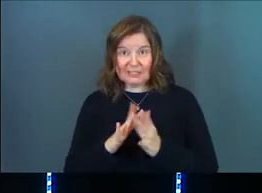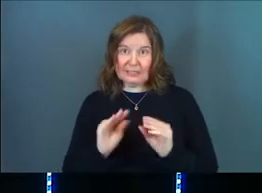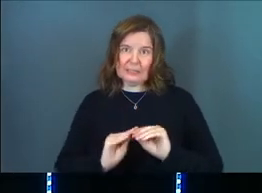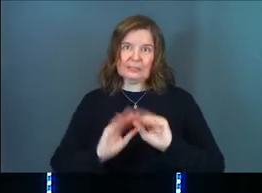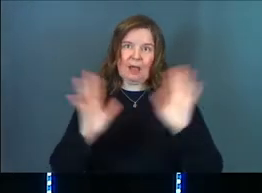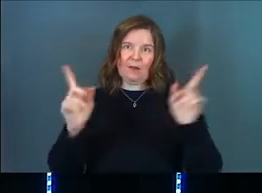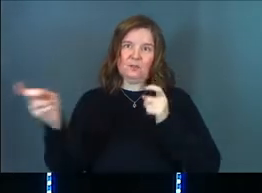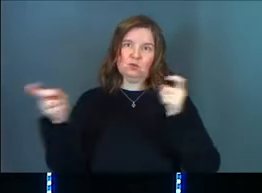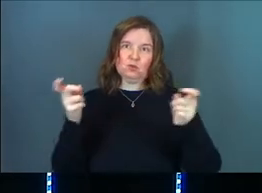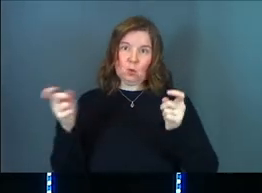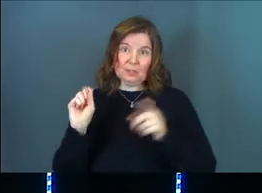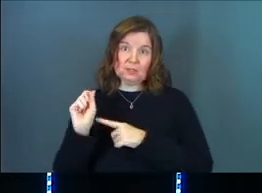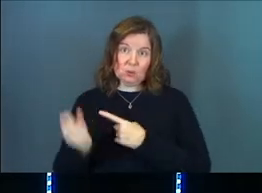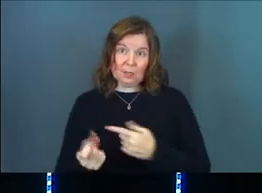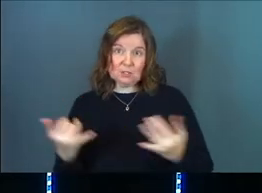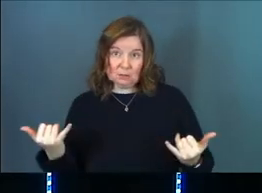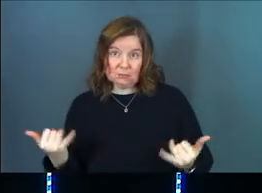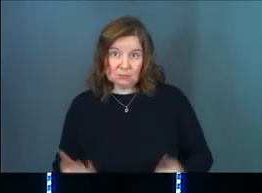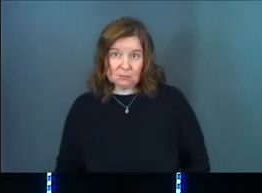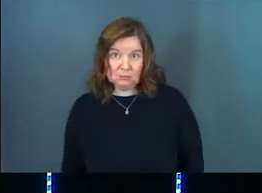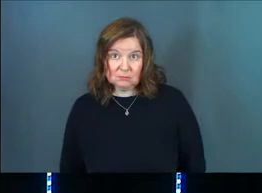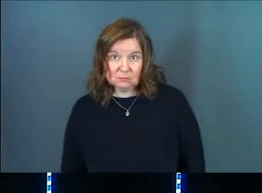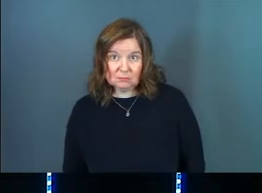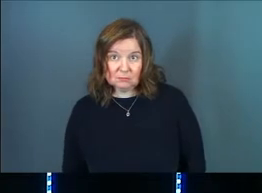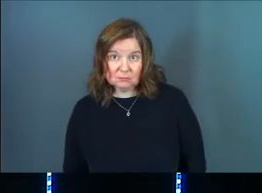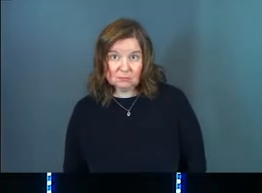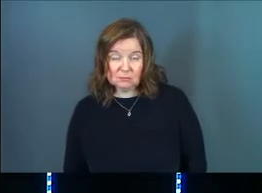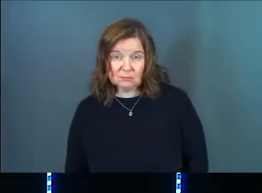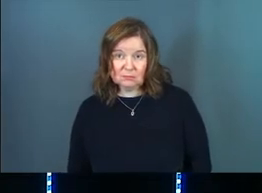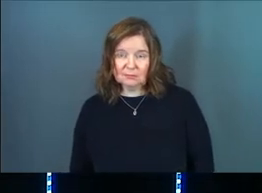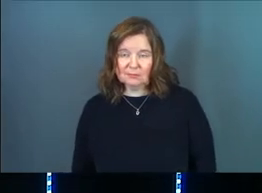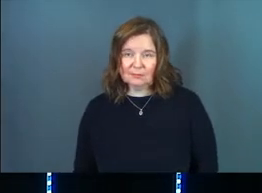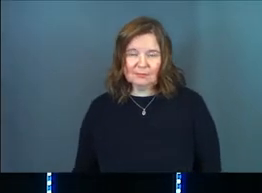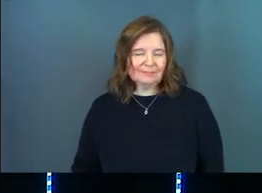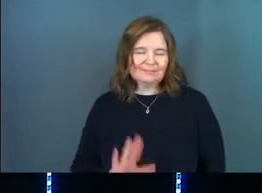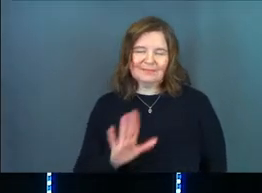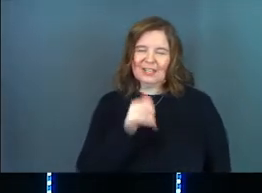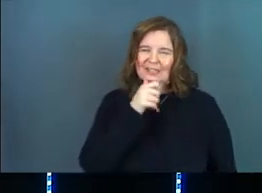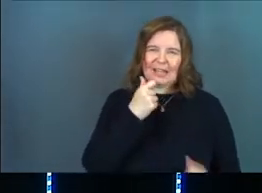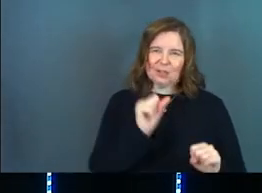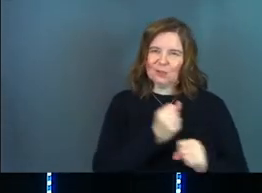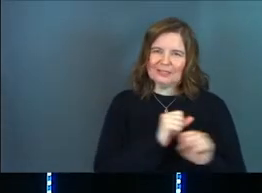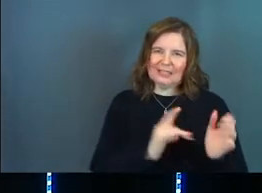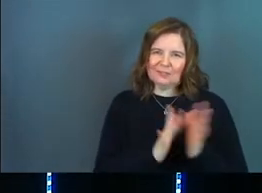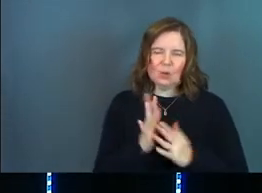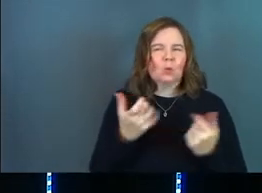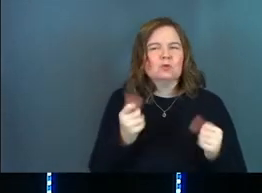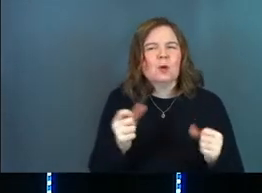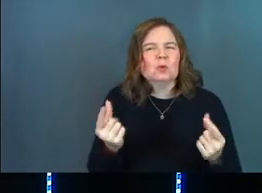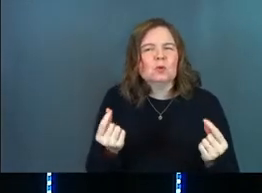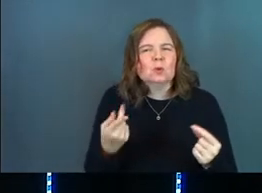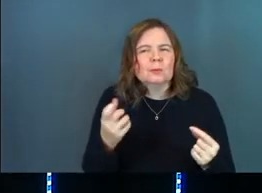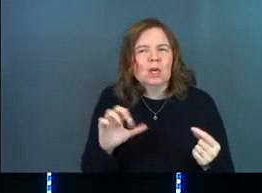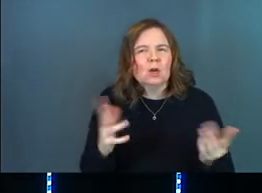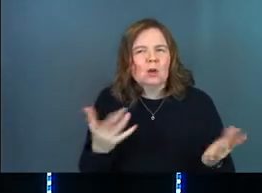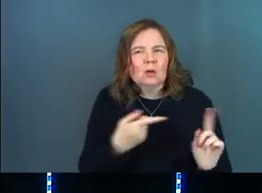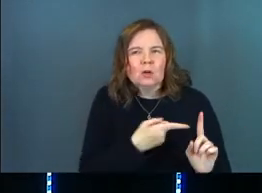is obviously in control of the situation? No, you're not trying to save Jesus. What are you trying to do,